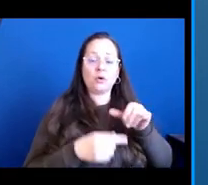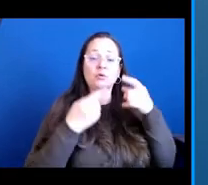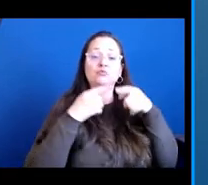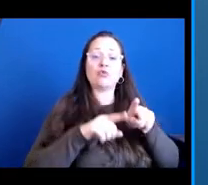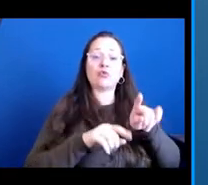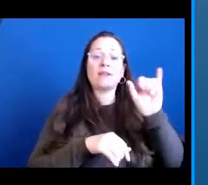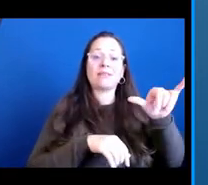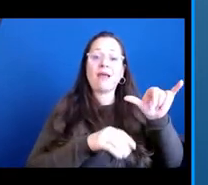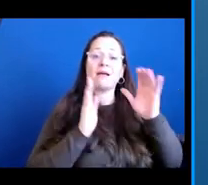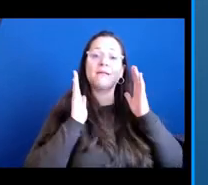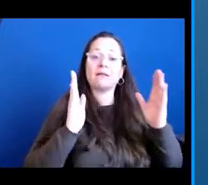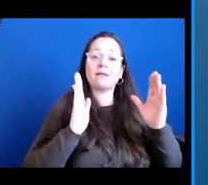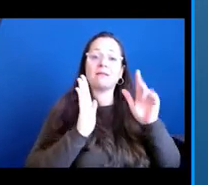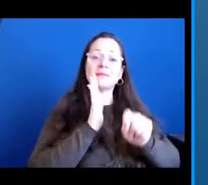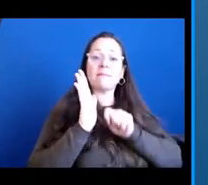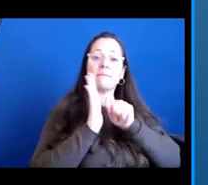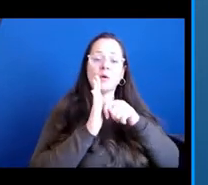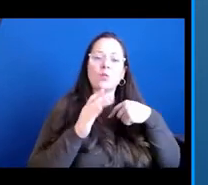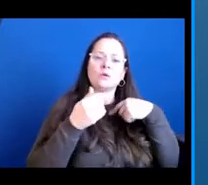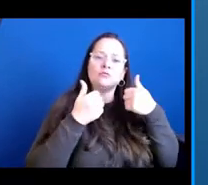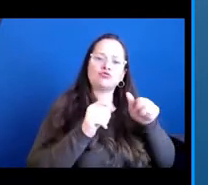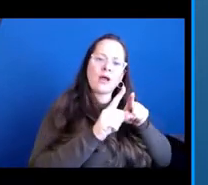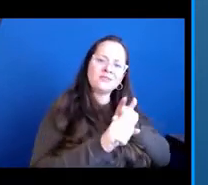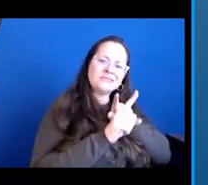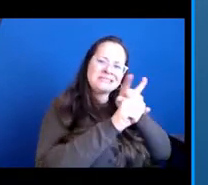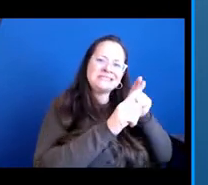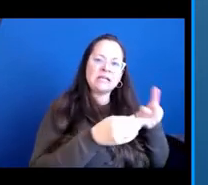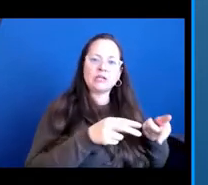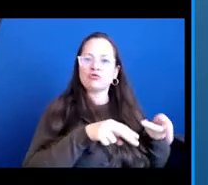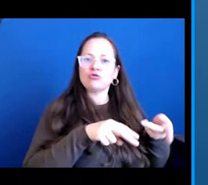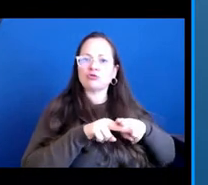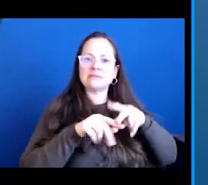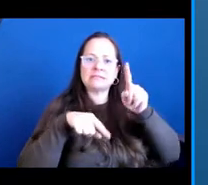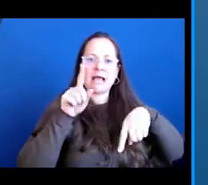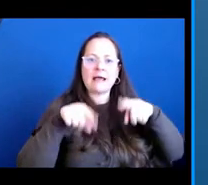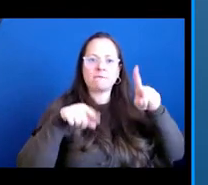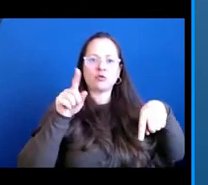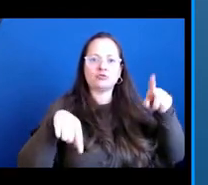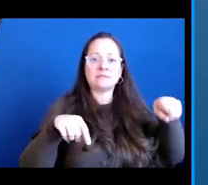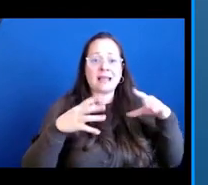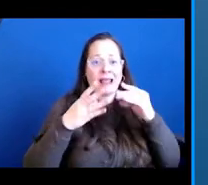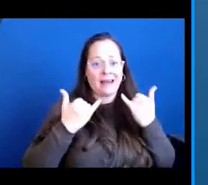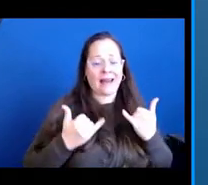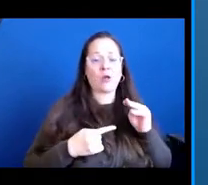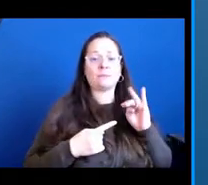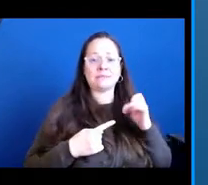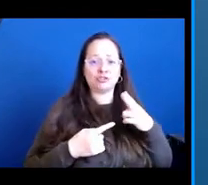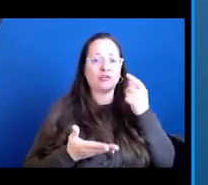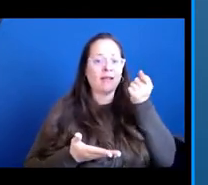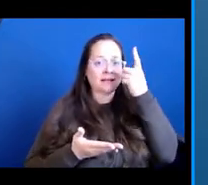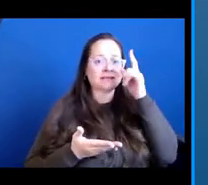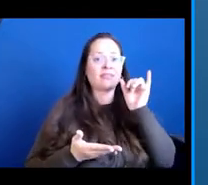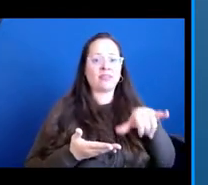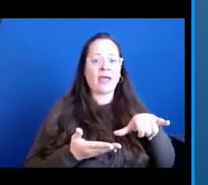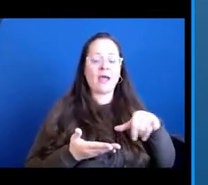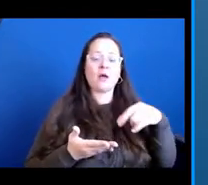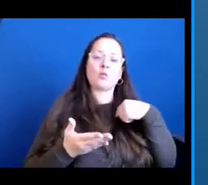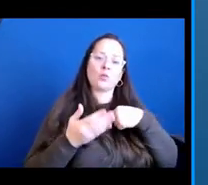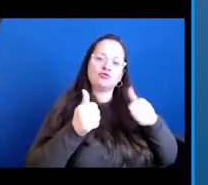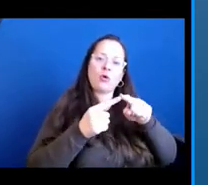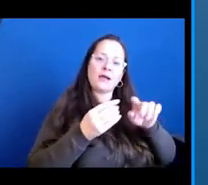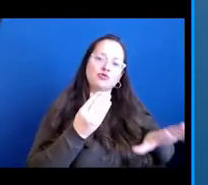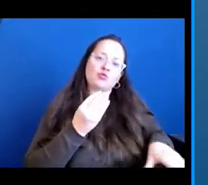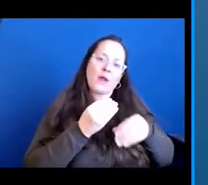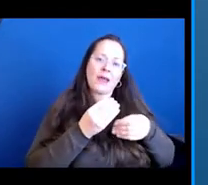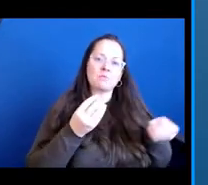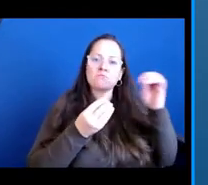window and clearly discussions around Michigan actually get that we also aimed at adding more diverse populations in the country